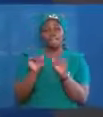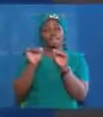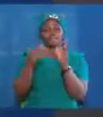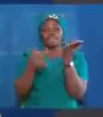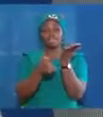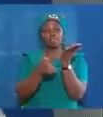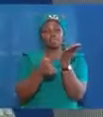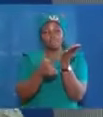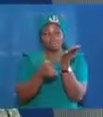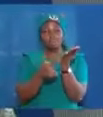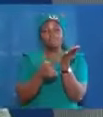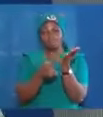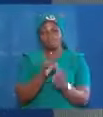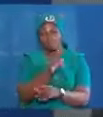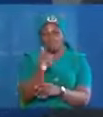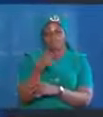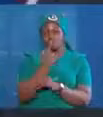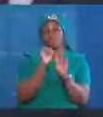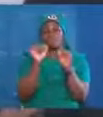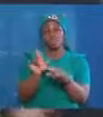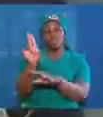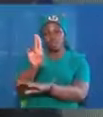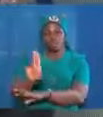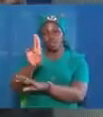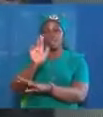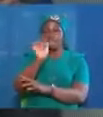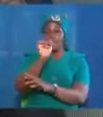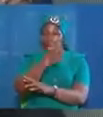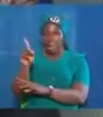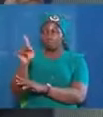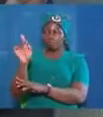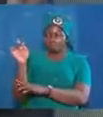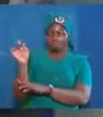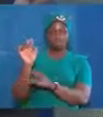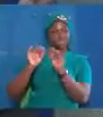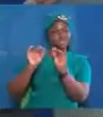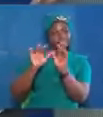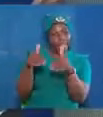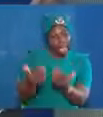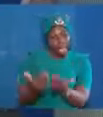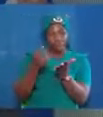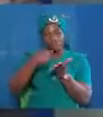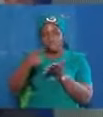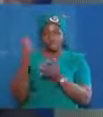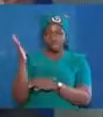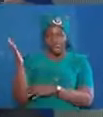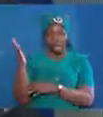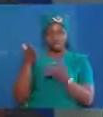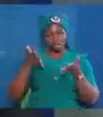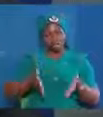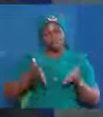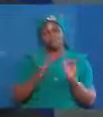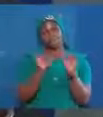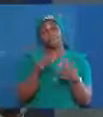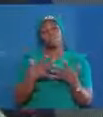technologically, who can use, the app will be shown up here right now. You can go